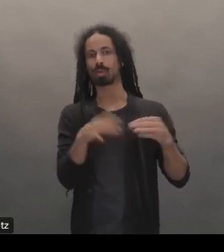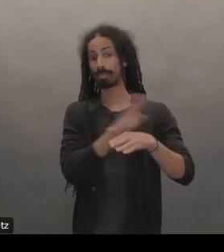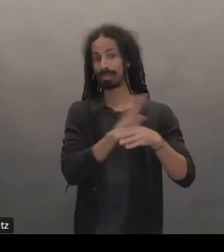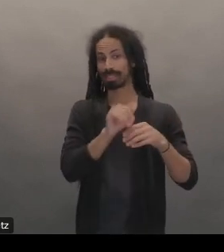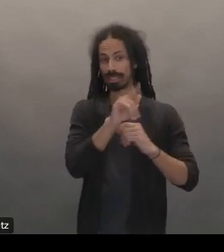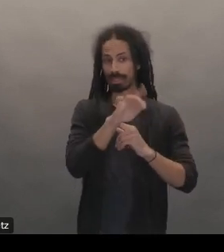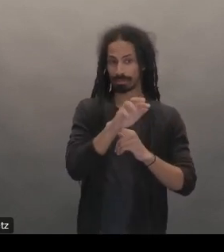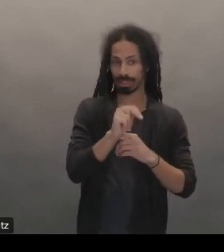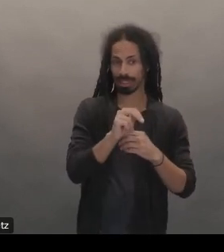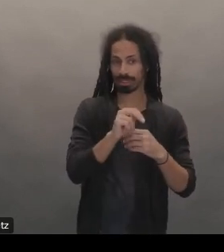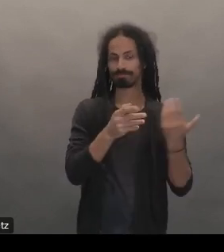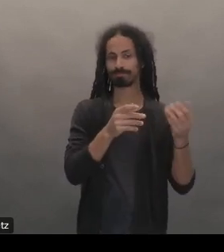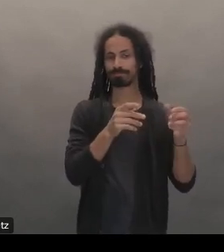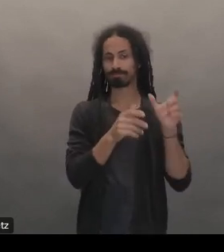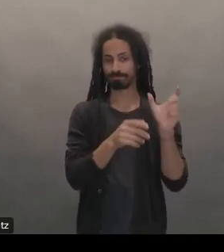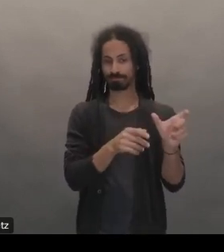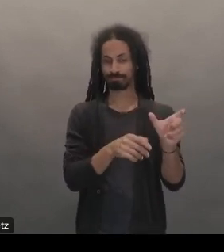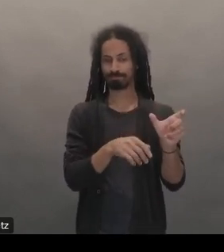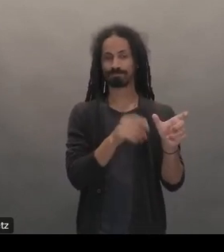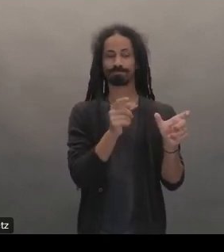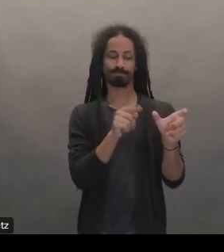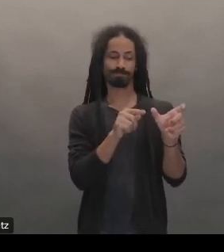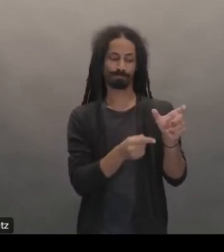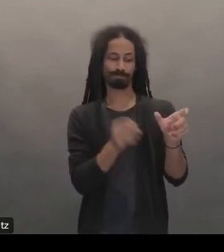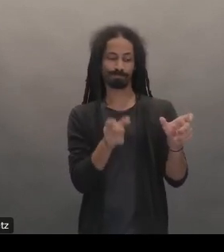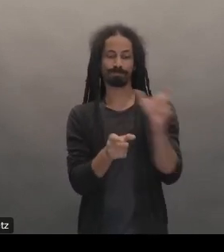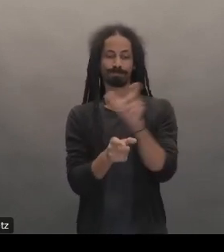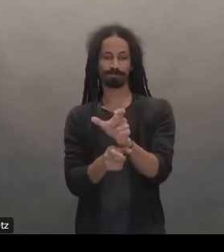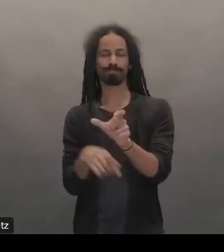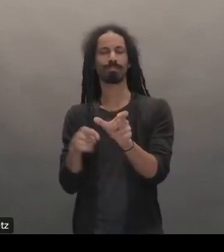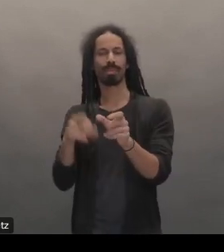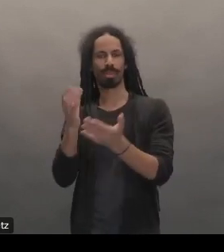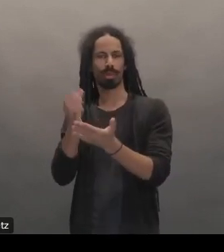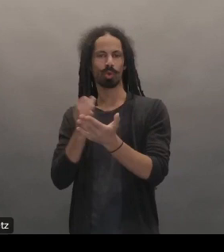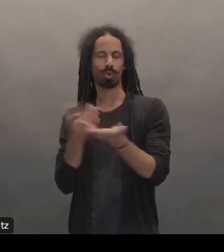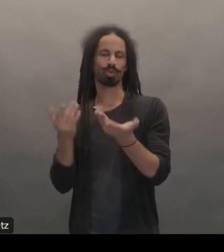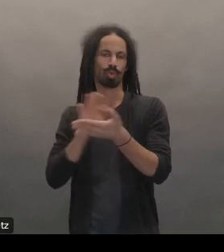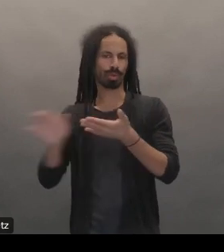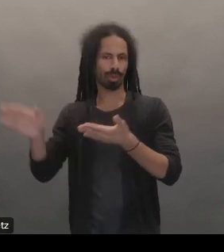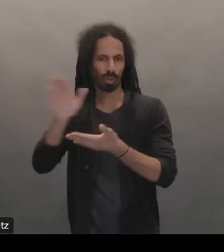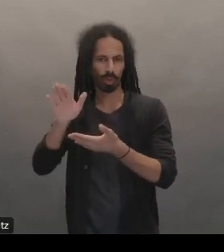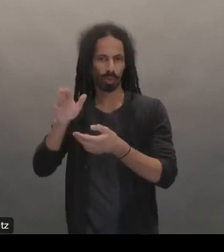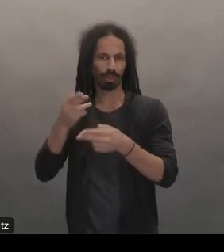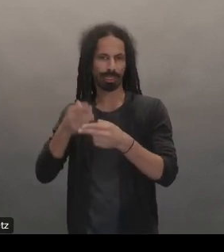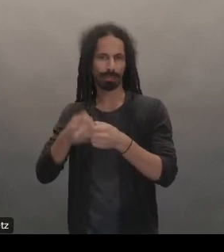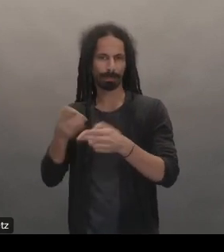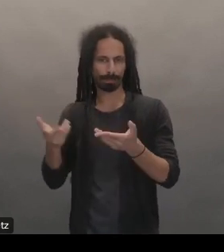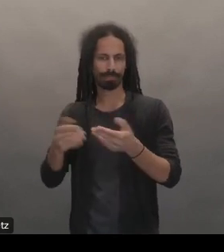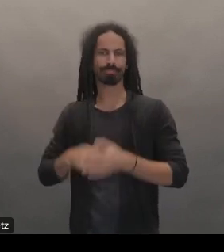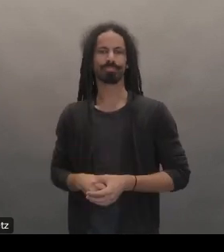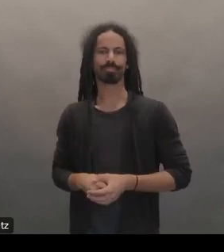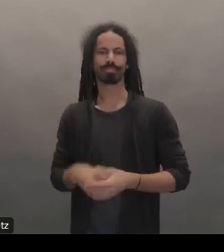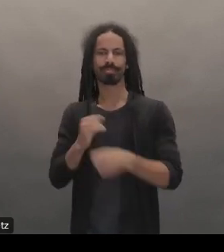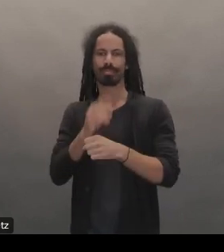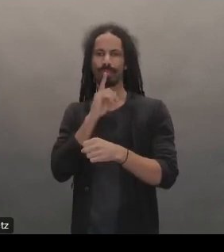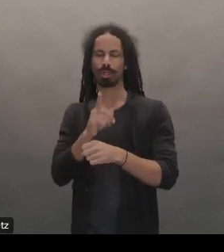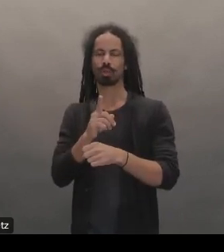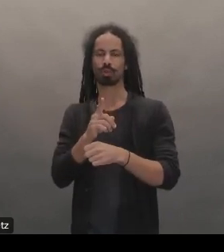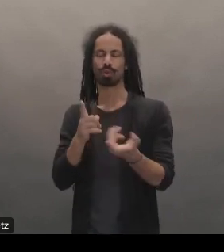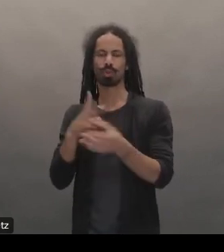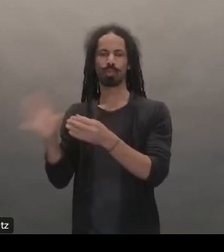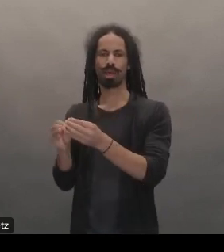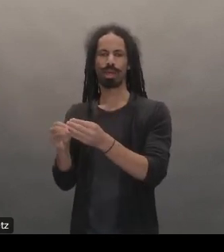name of your college is Red River College Polytechnic. Don't forget the Nick. I think lots of people just write Polytech. Don't